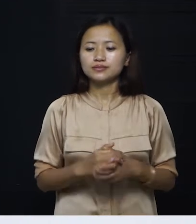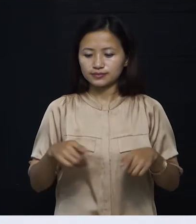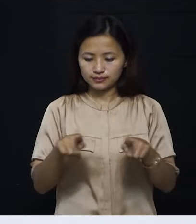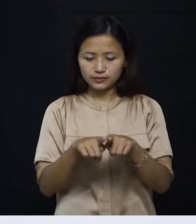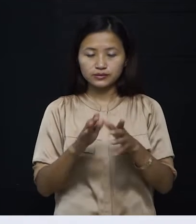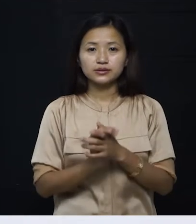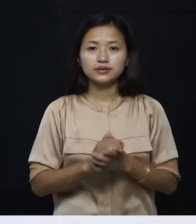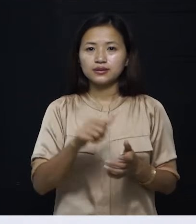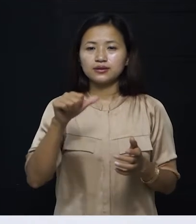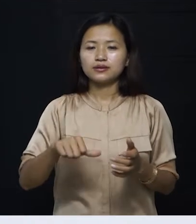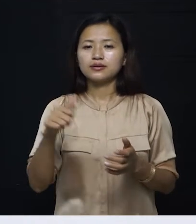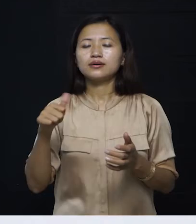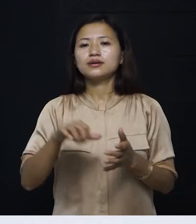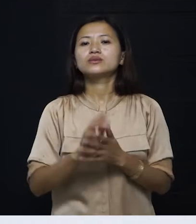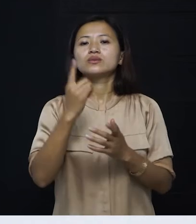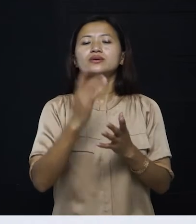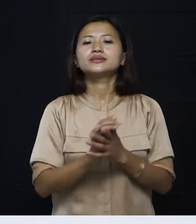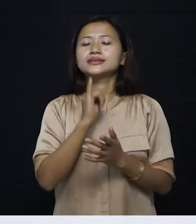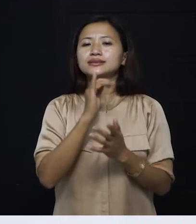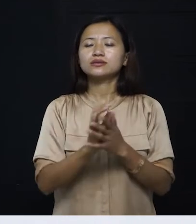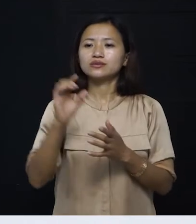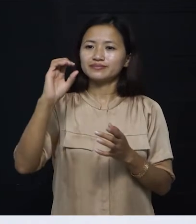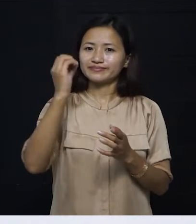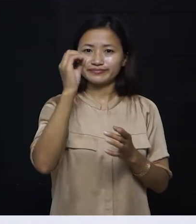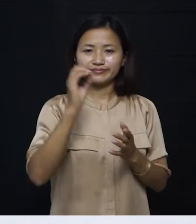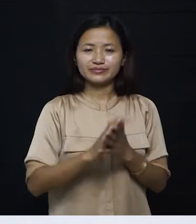And the other one is called as the coins.